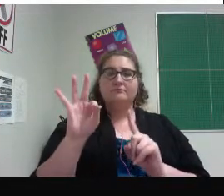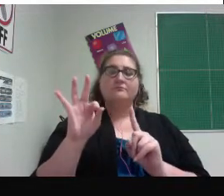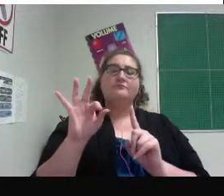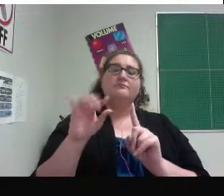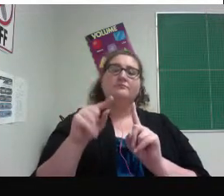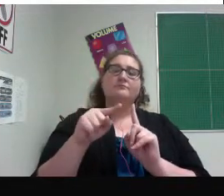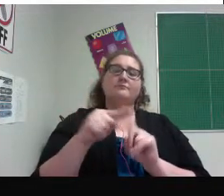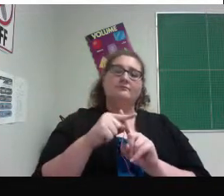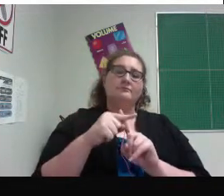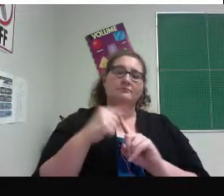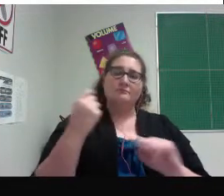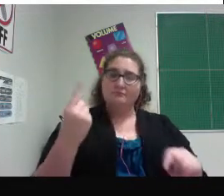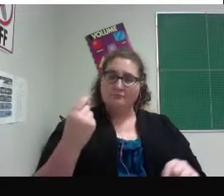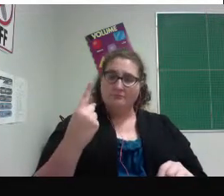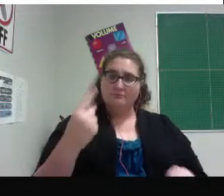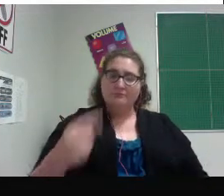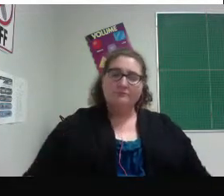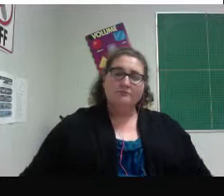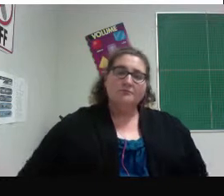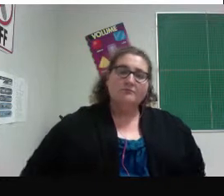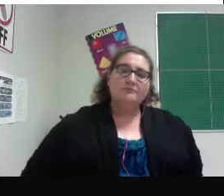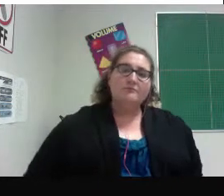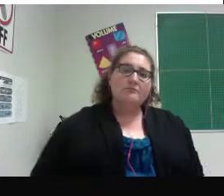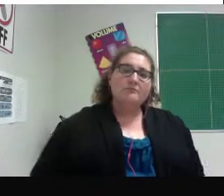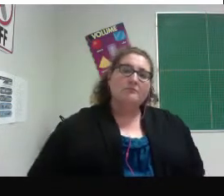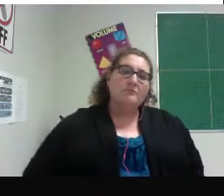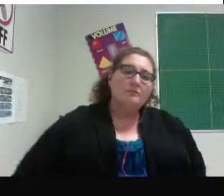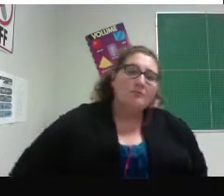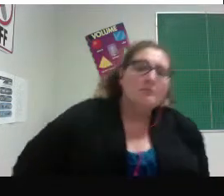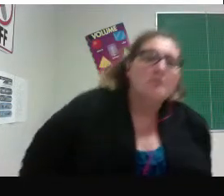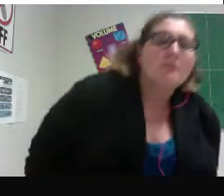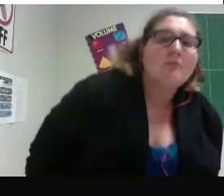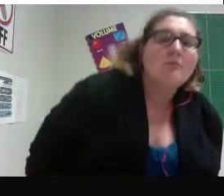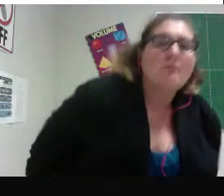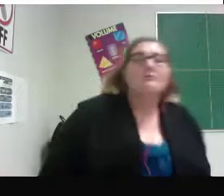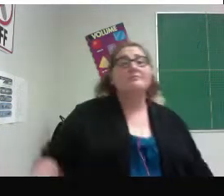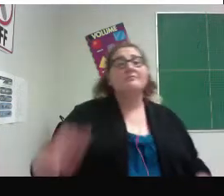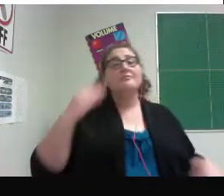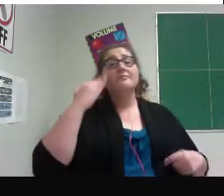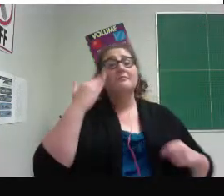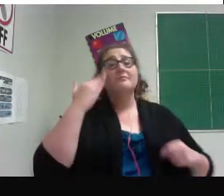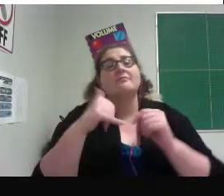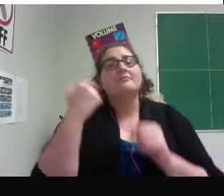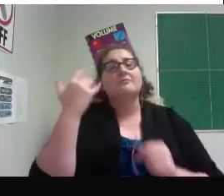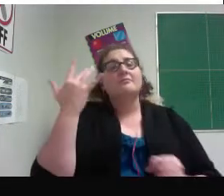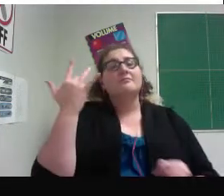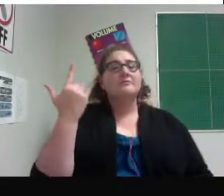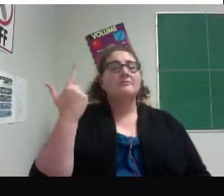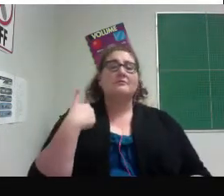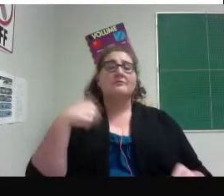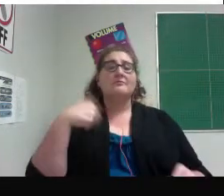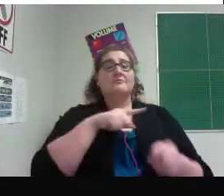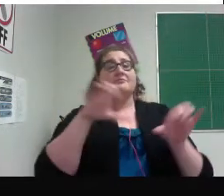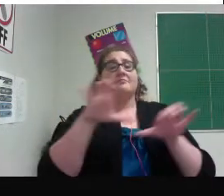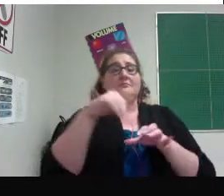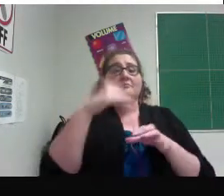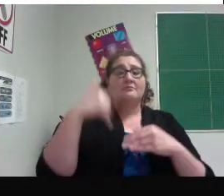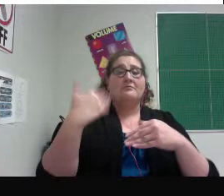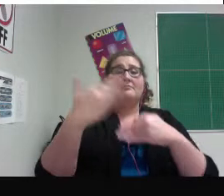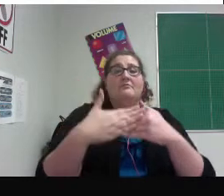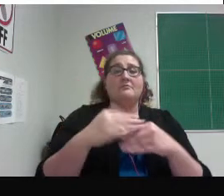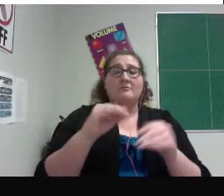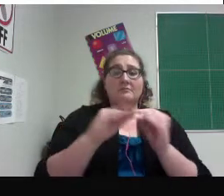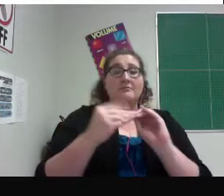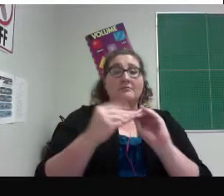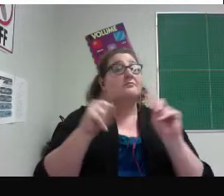I added 9, I added 11. And some of you are sitting there going, we know that, Dr. Edwards, because that's what we did to get the